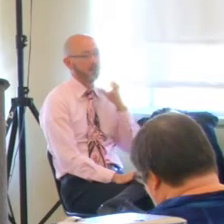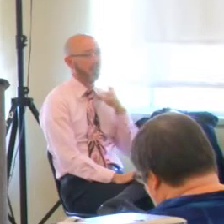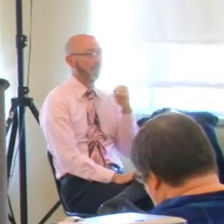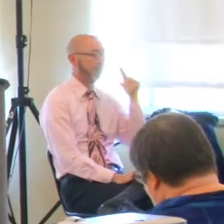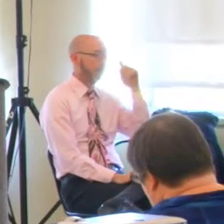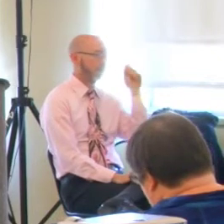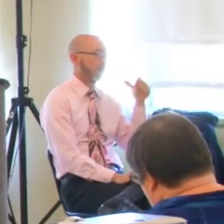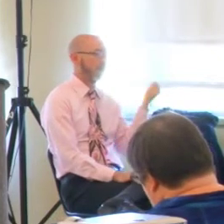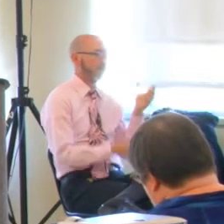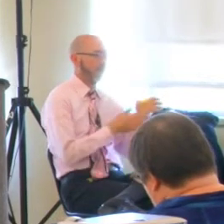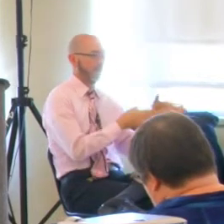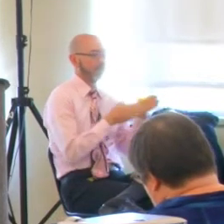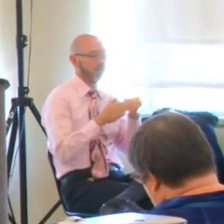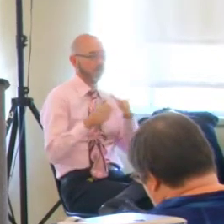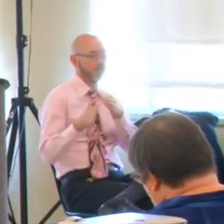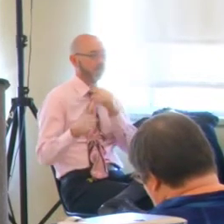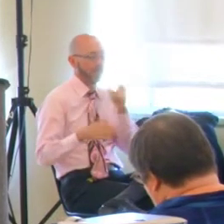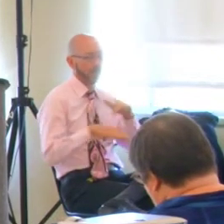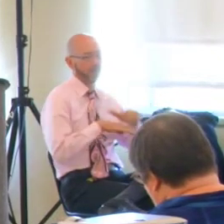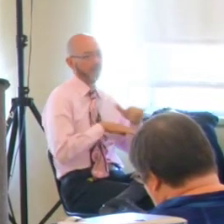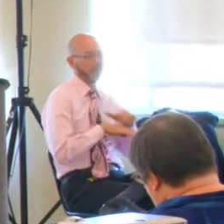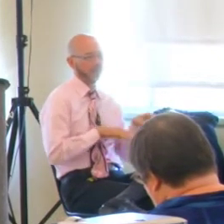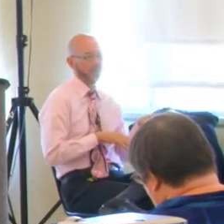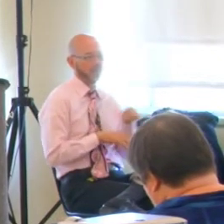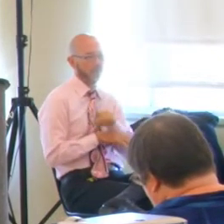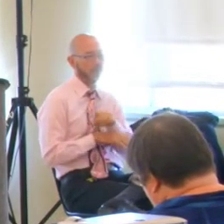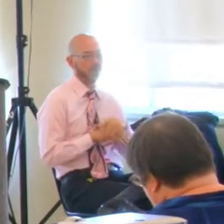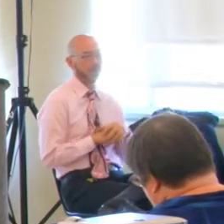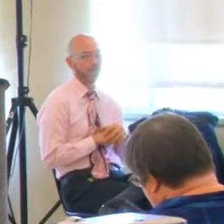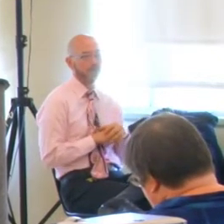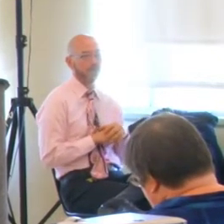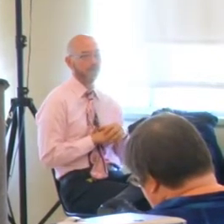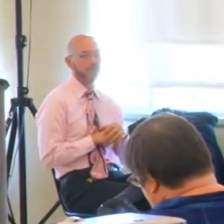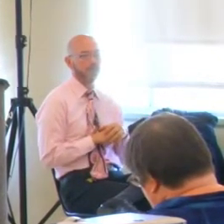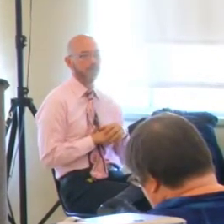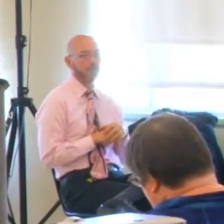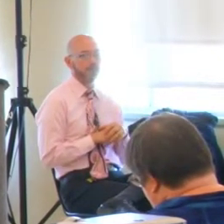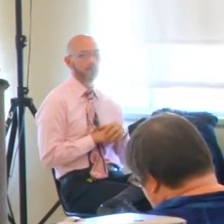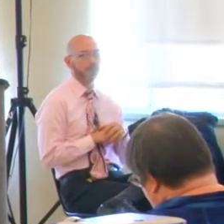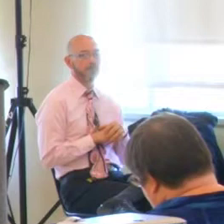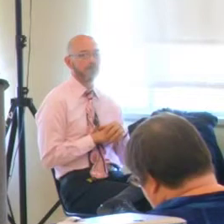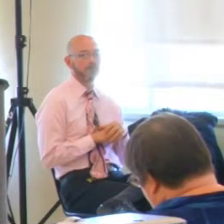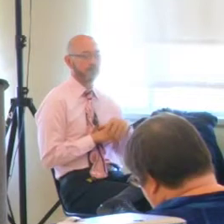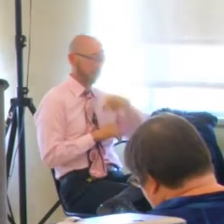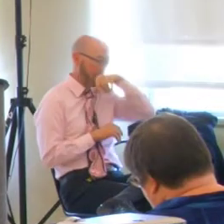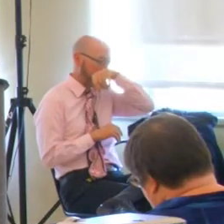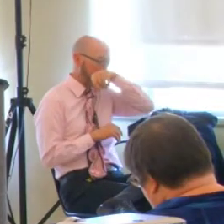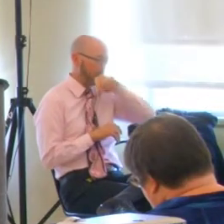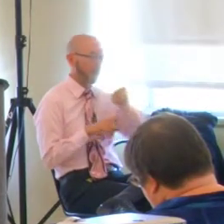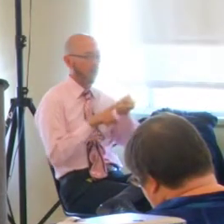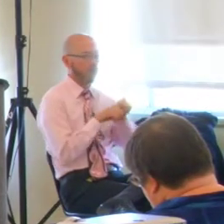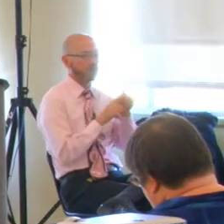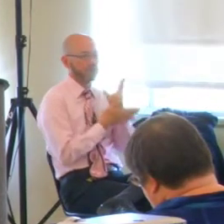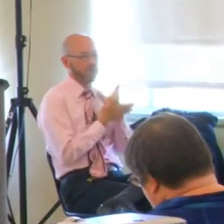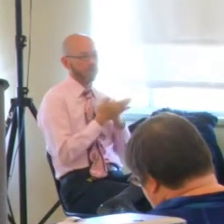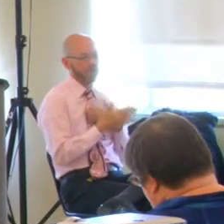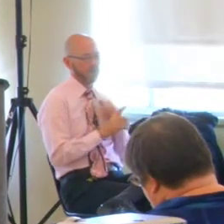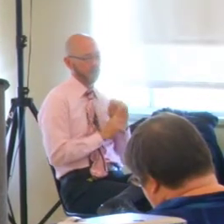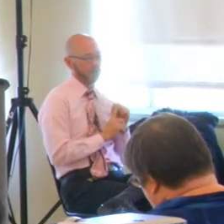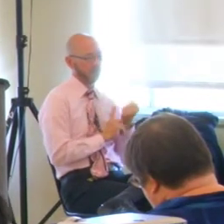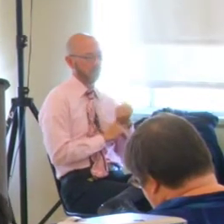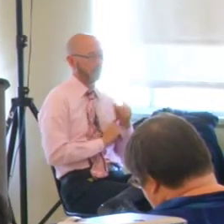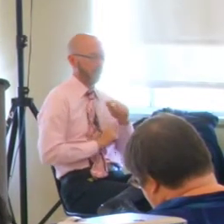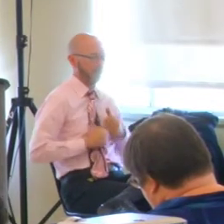other avenues have not been available to people. And basically, and I just want to say that a lot of these are life-death situations